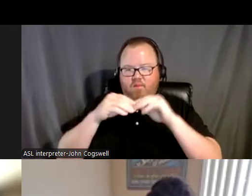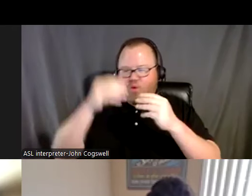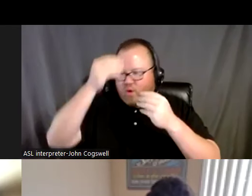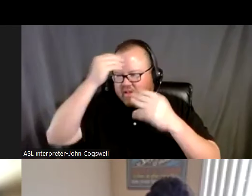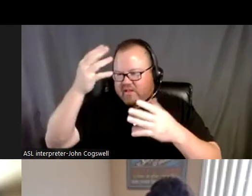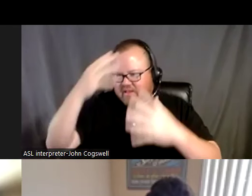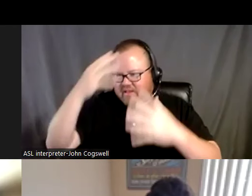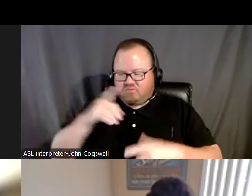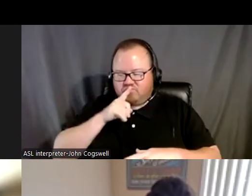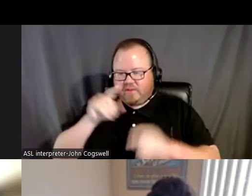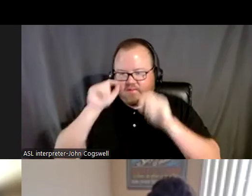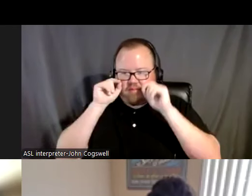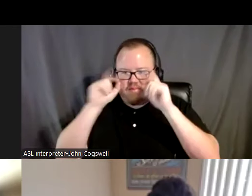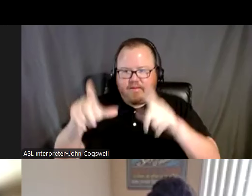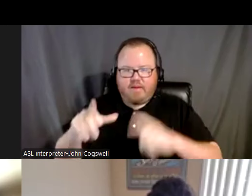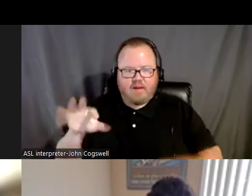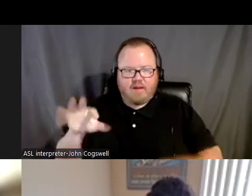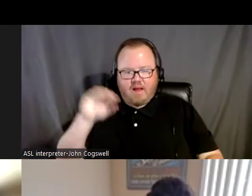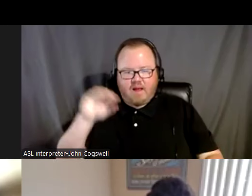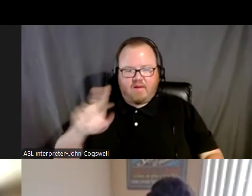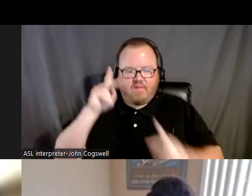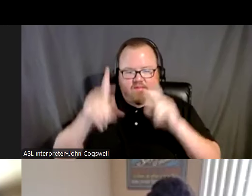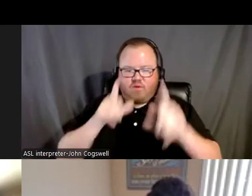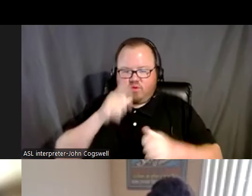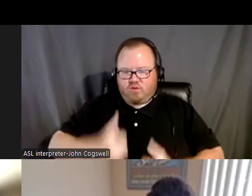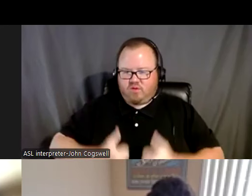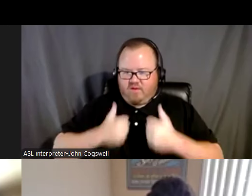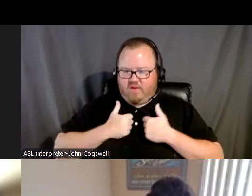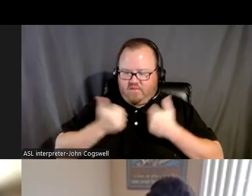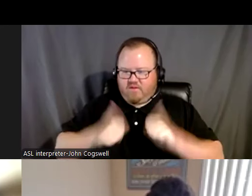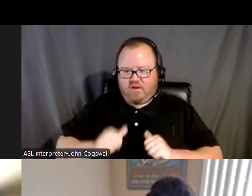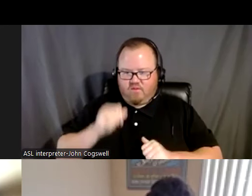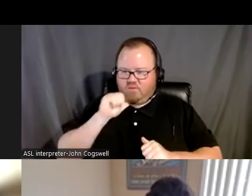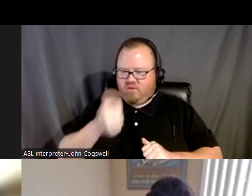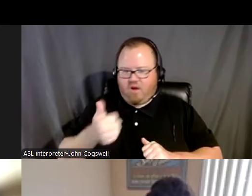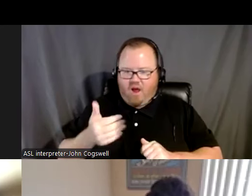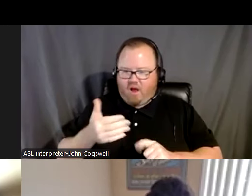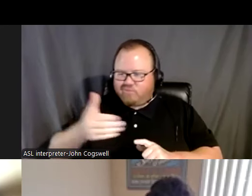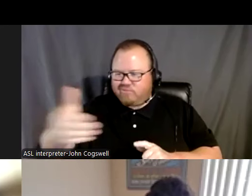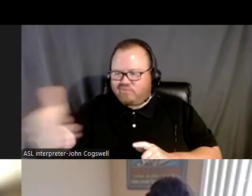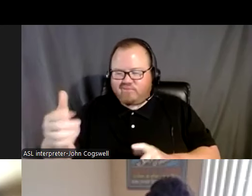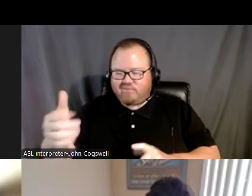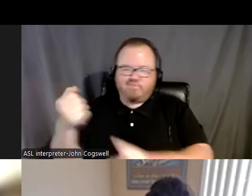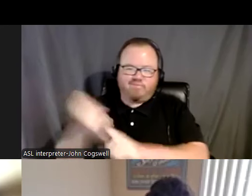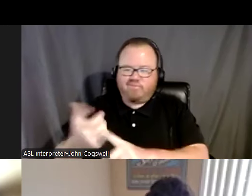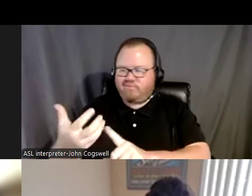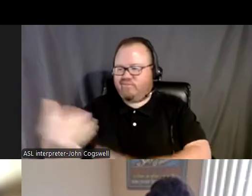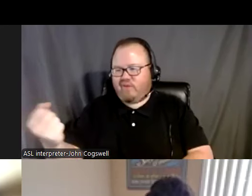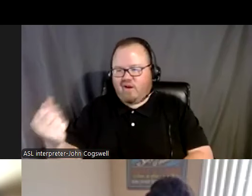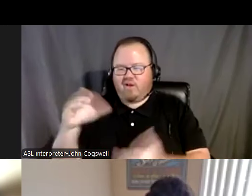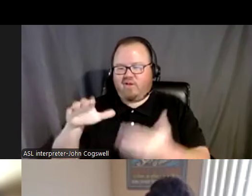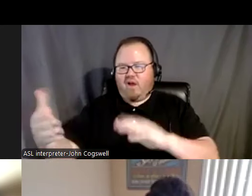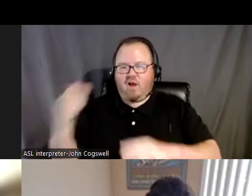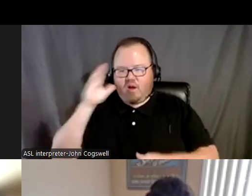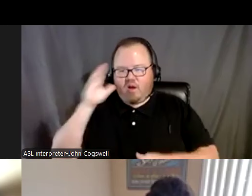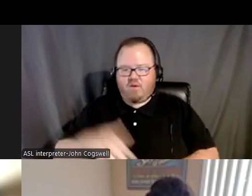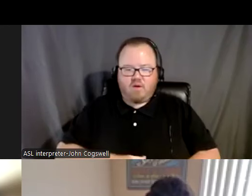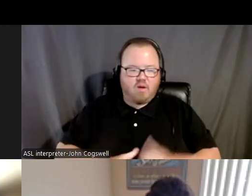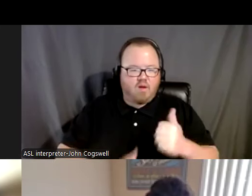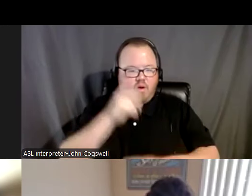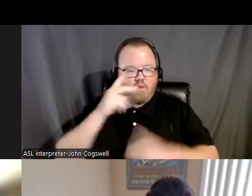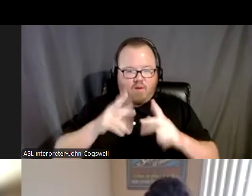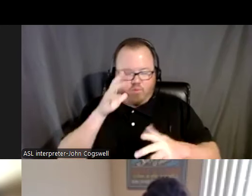really surprised by that 90% of people who survive an attempt will not go on to die by suicide. The majority of people who attempt won't go on